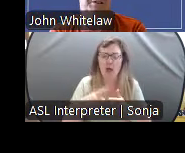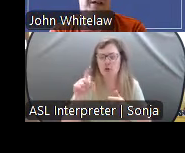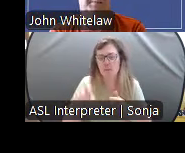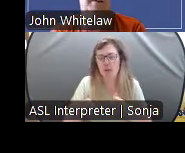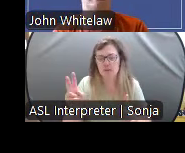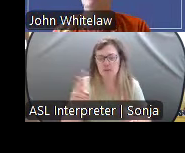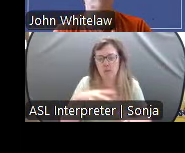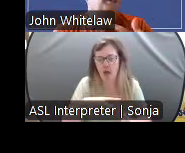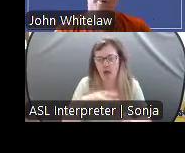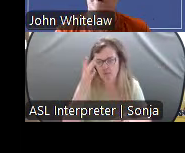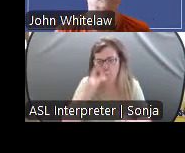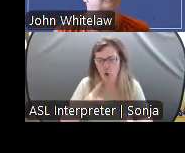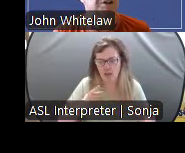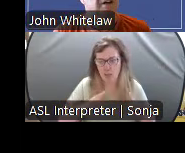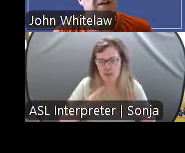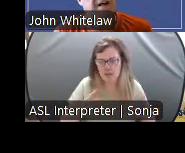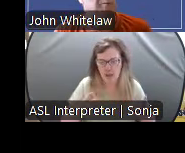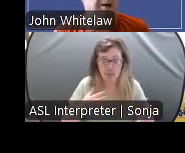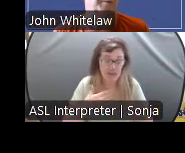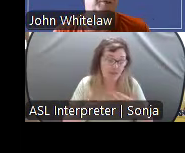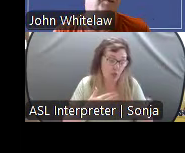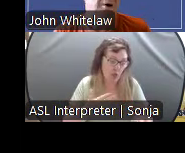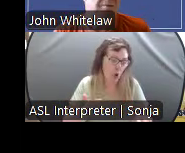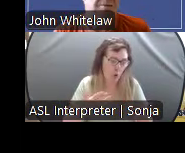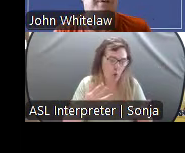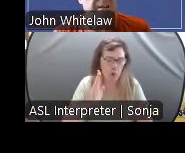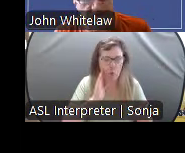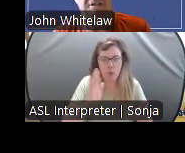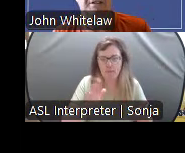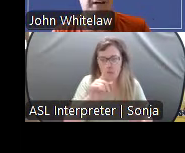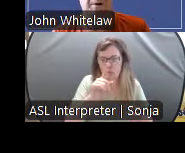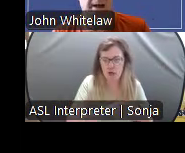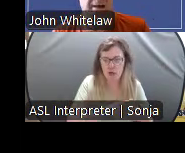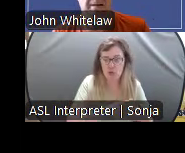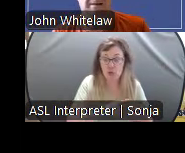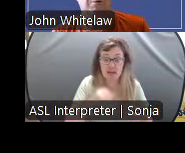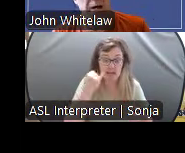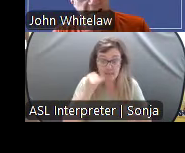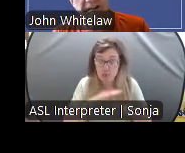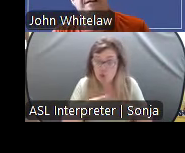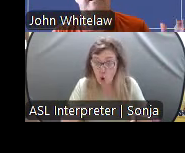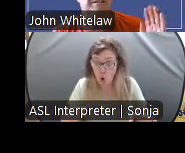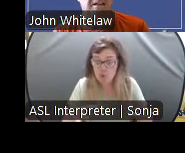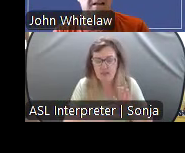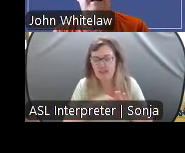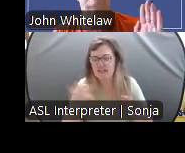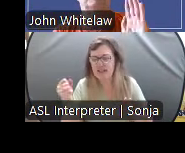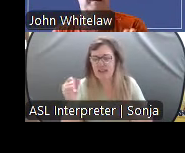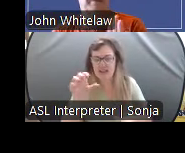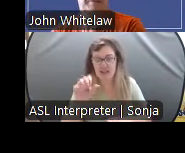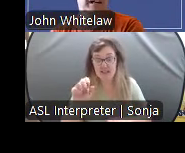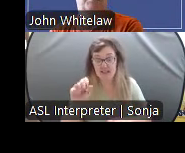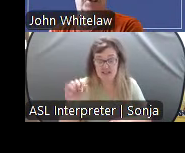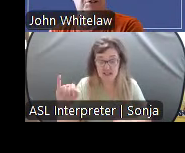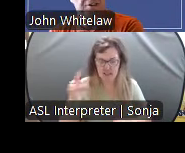early retirement, even though there's going to be a reduction. And what happens if you don't? They take your SSI away. Why? SSI is a